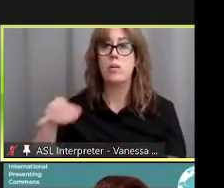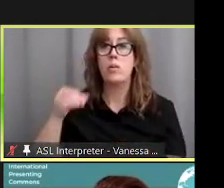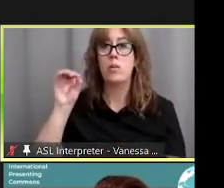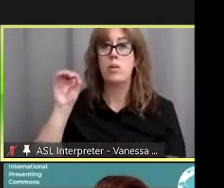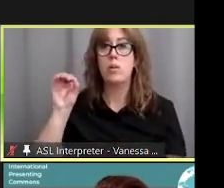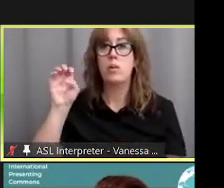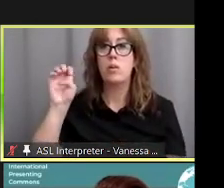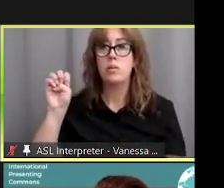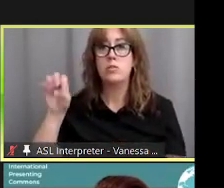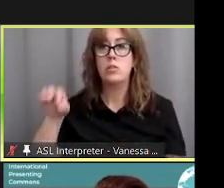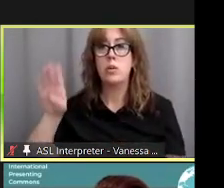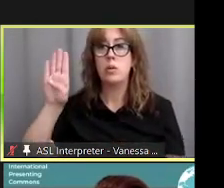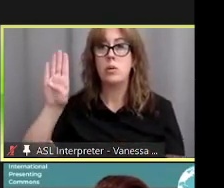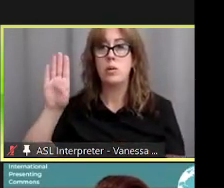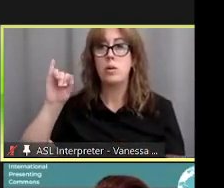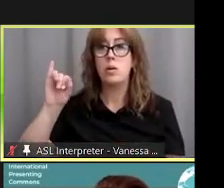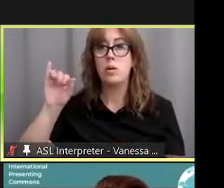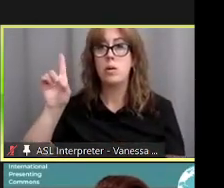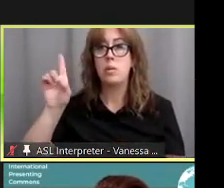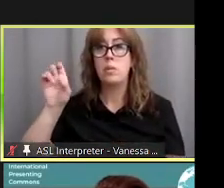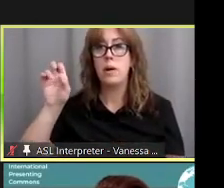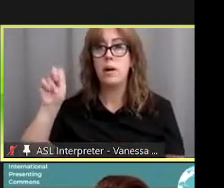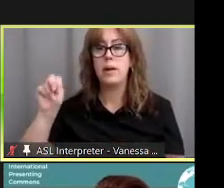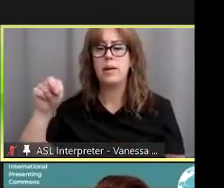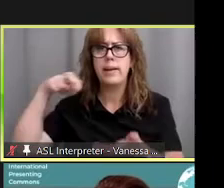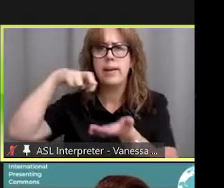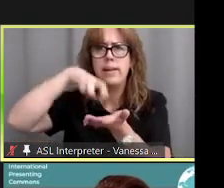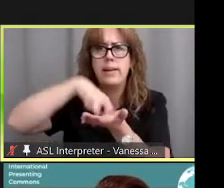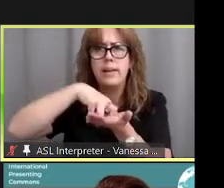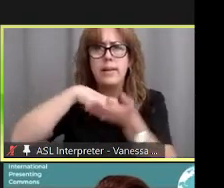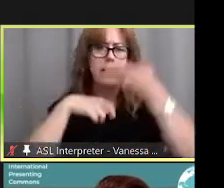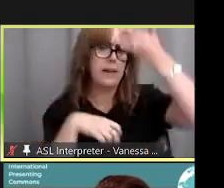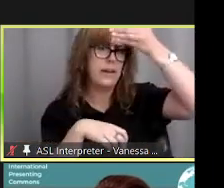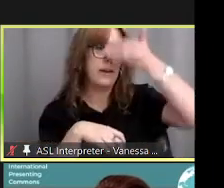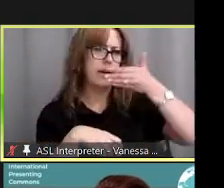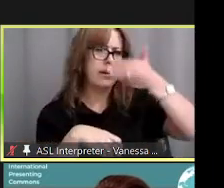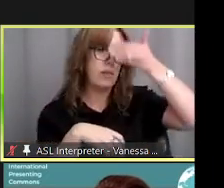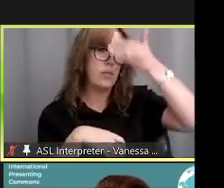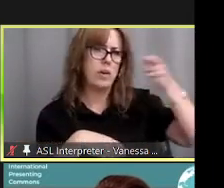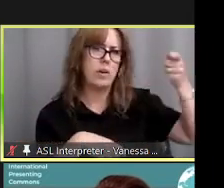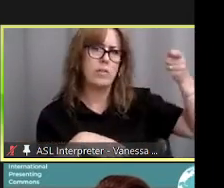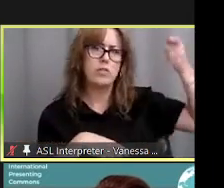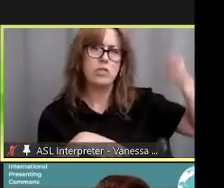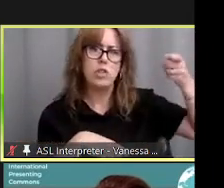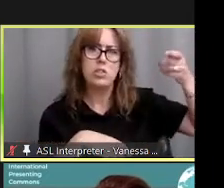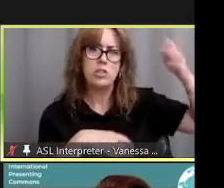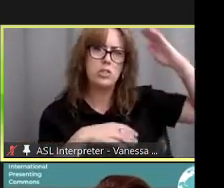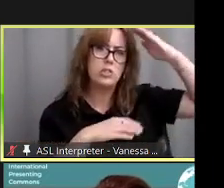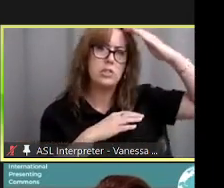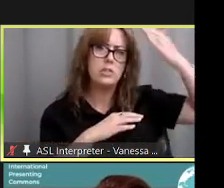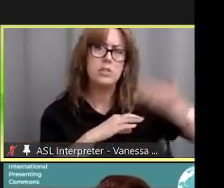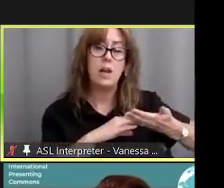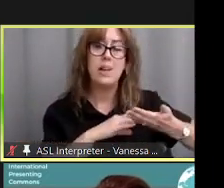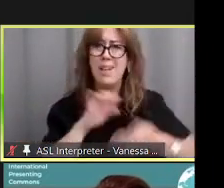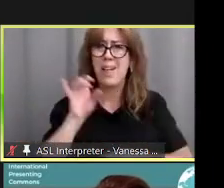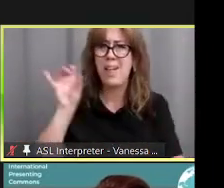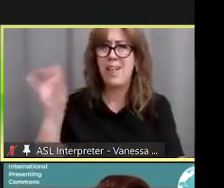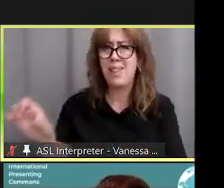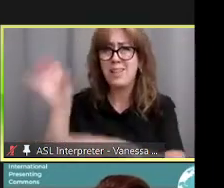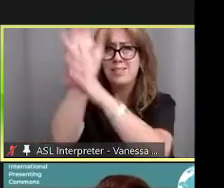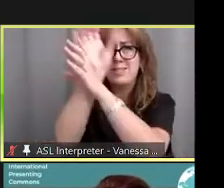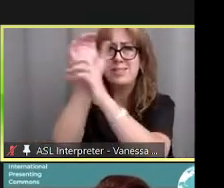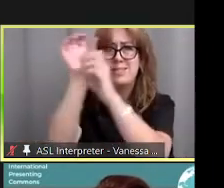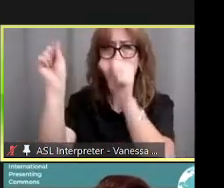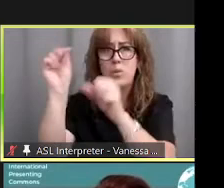George Floyd's son, I'm like, okay, this is the president of the United States of America kneeling in front of